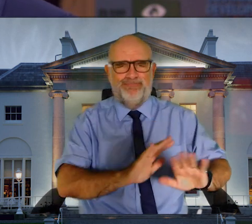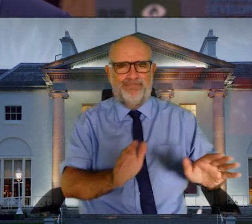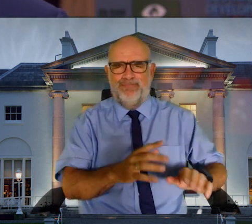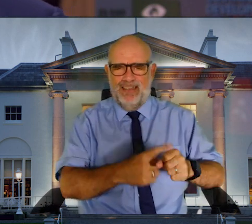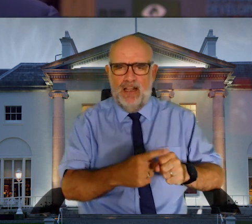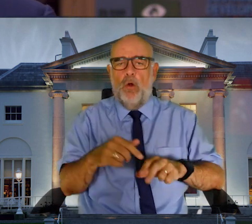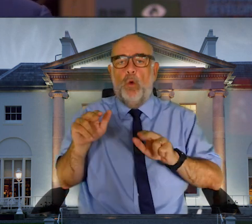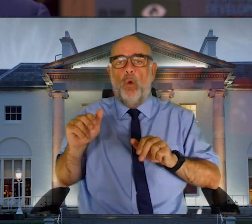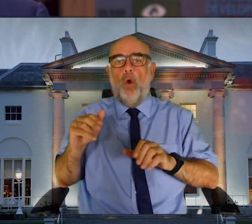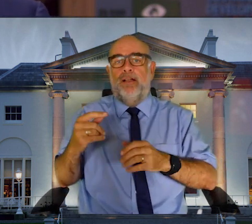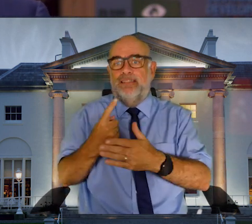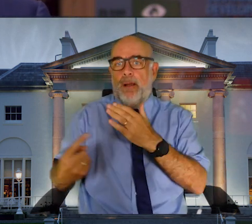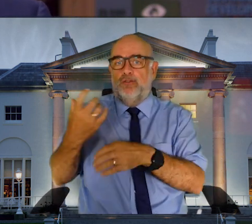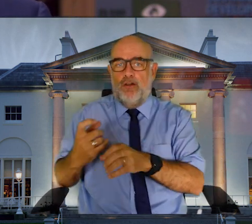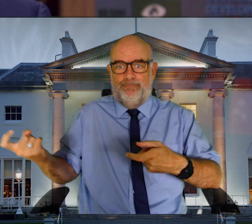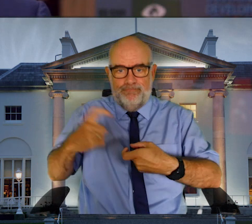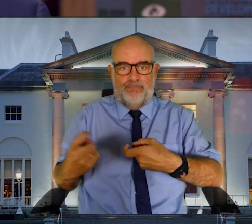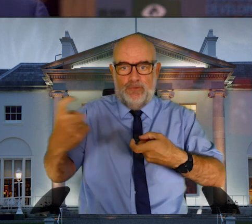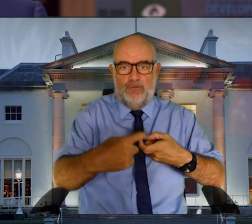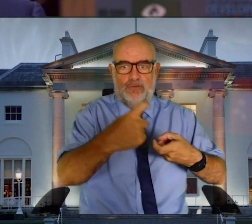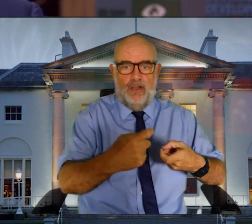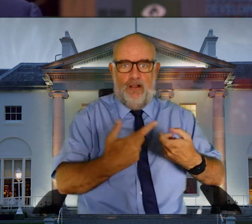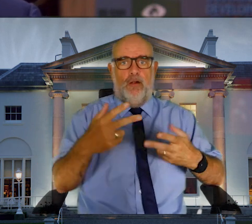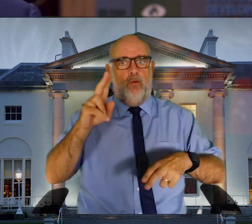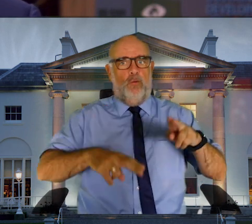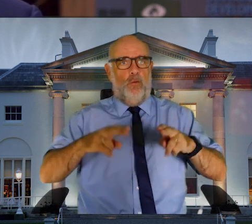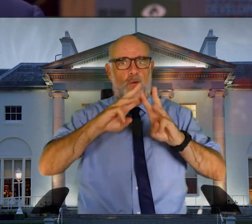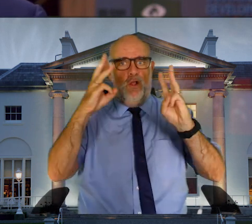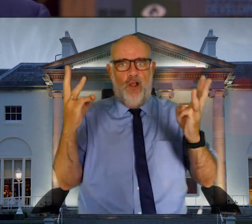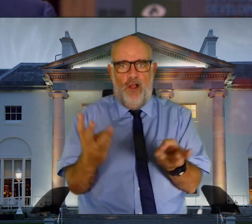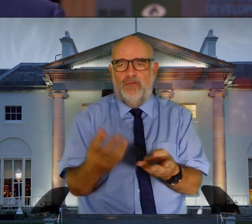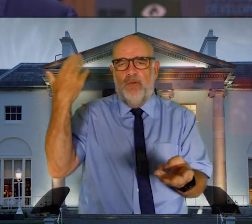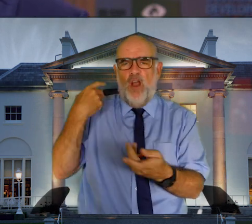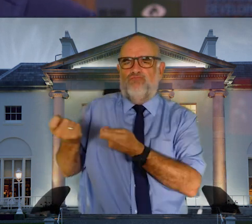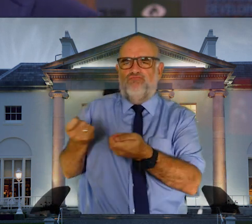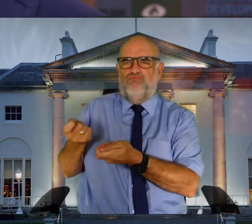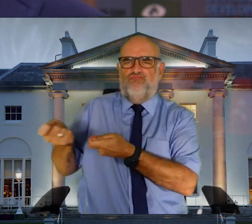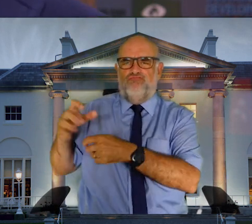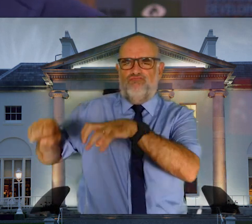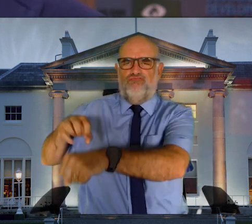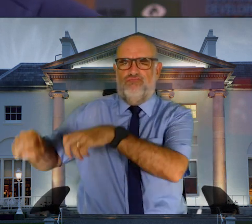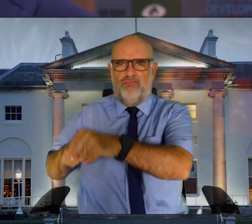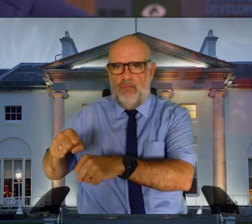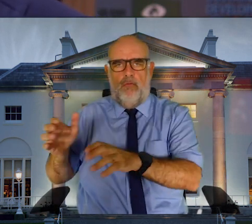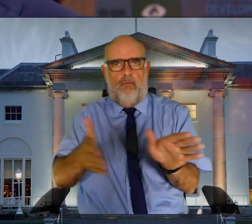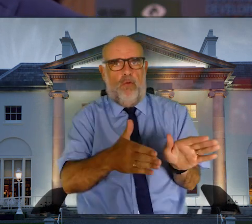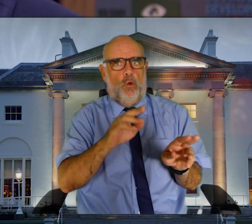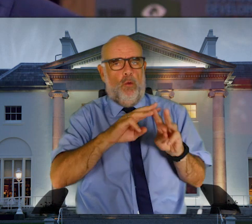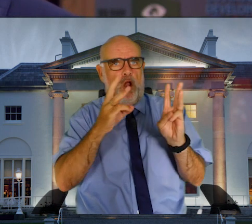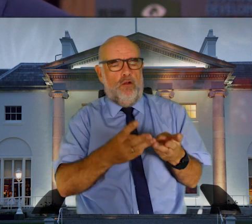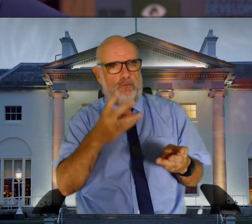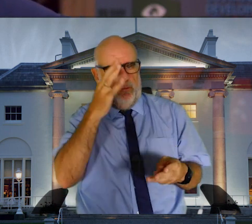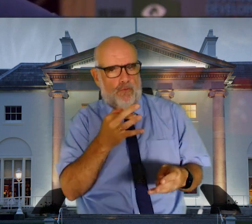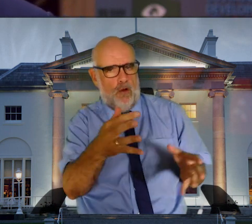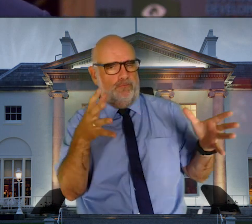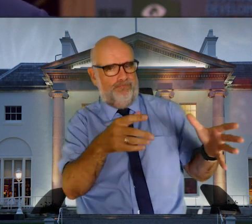peace, it has not achieved a peaceful, interdependent world. However, we should regularly reflect on